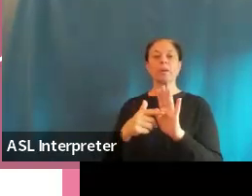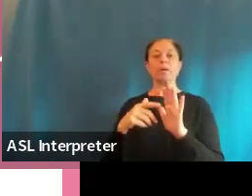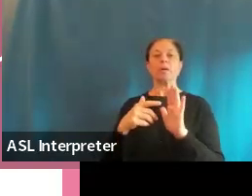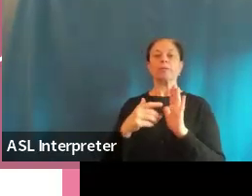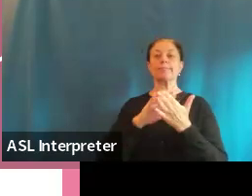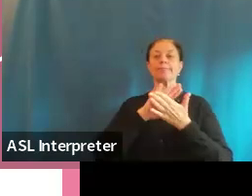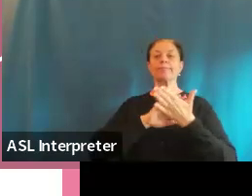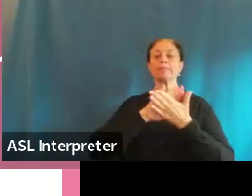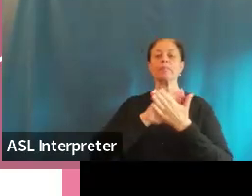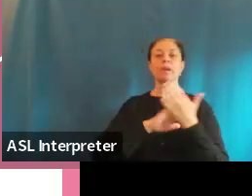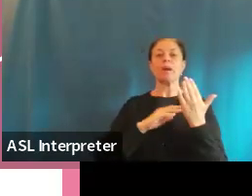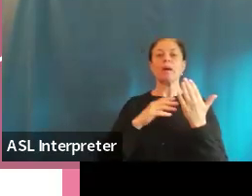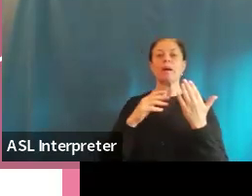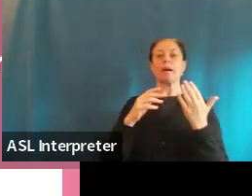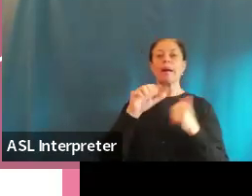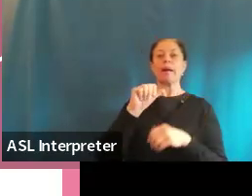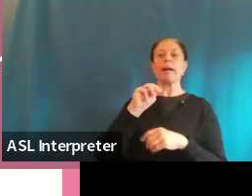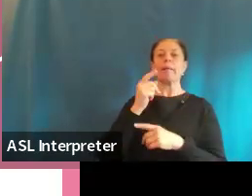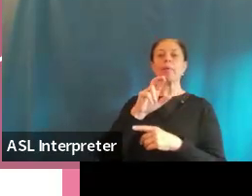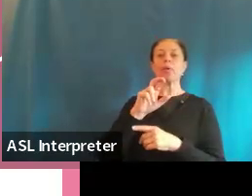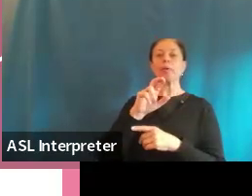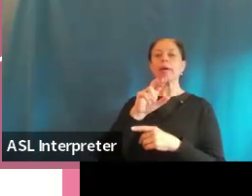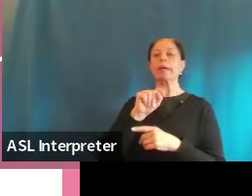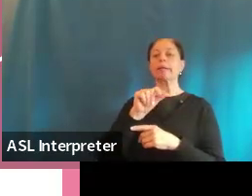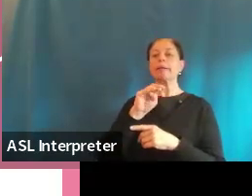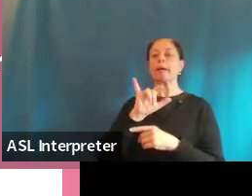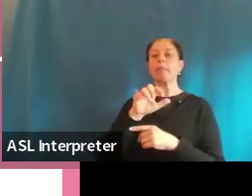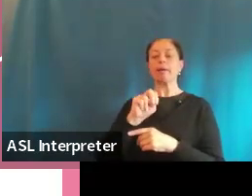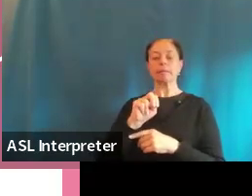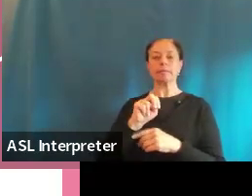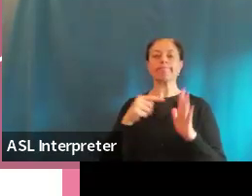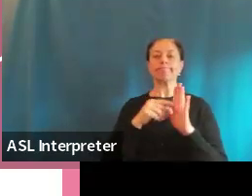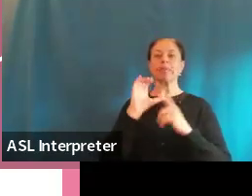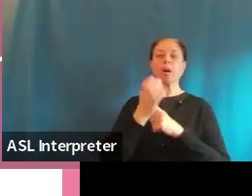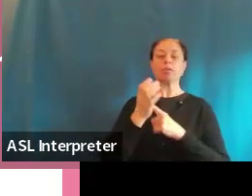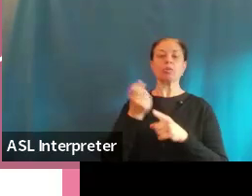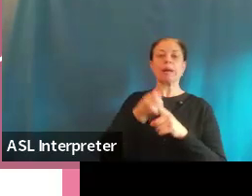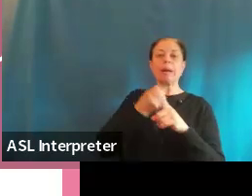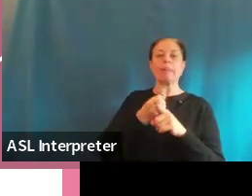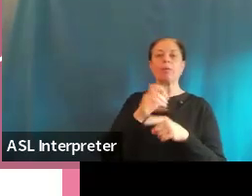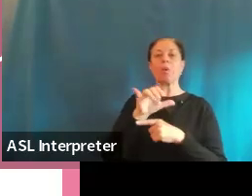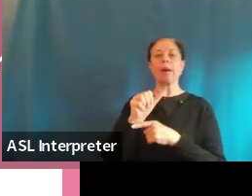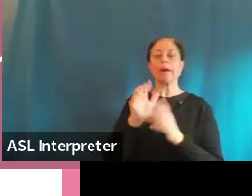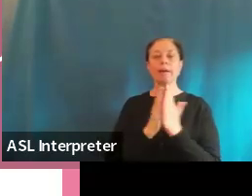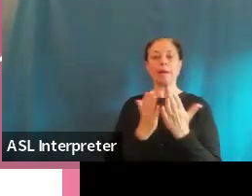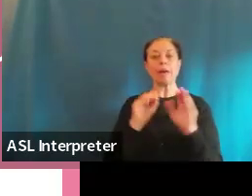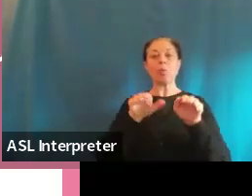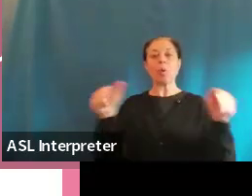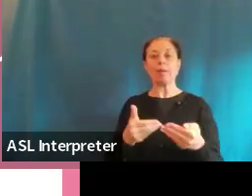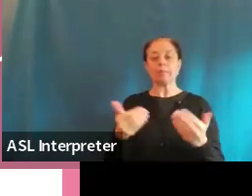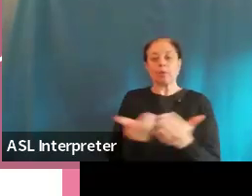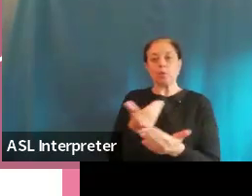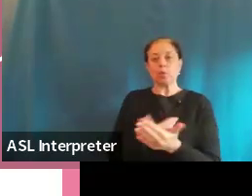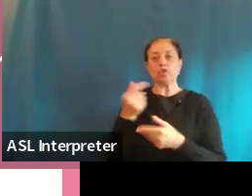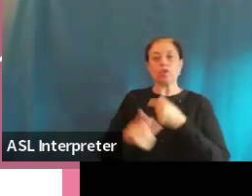actress Amber Tamblyn. This edition honors the enduring cultural impact of this groundbreaking YA novel and welcomes a new